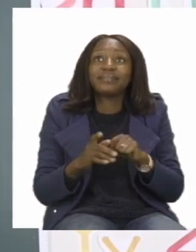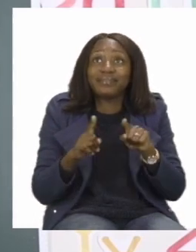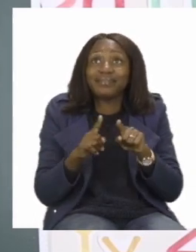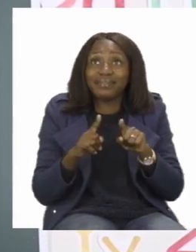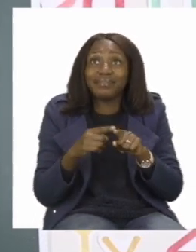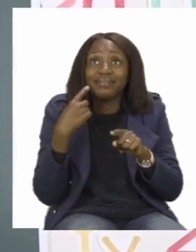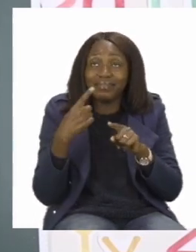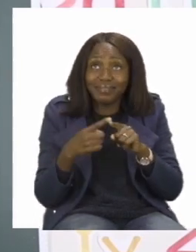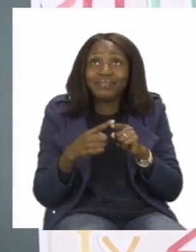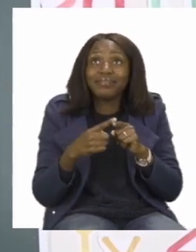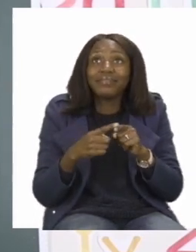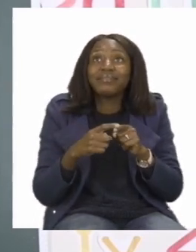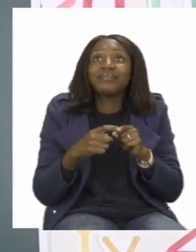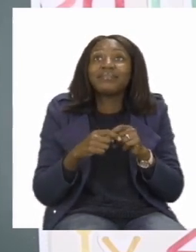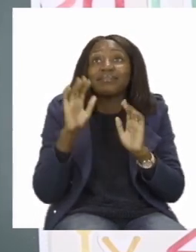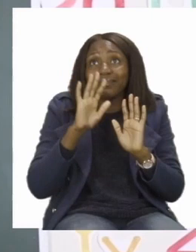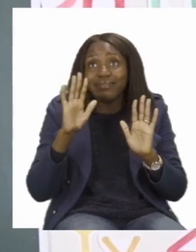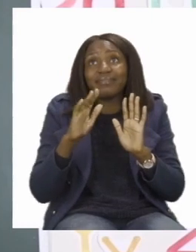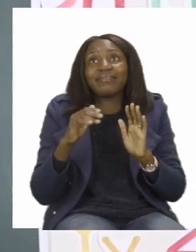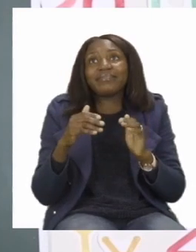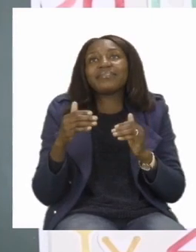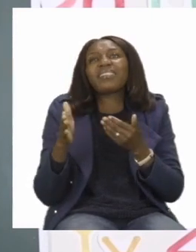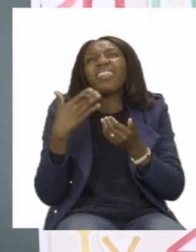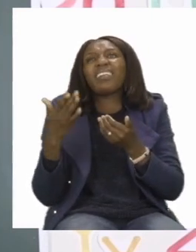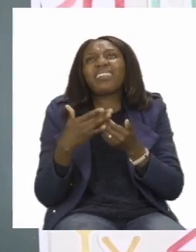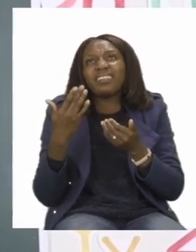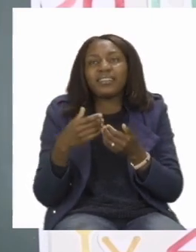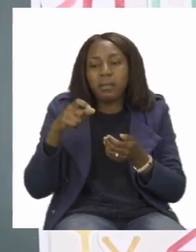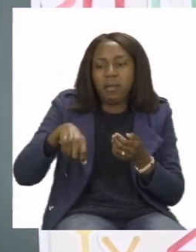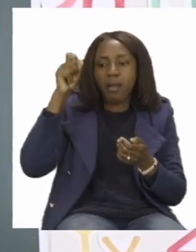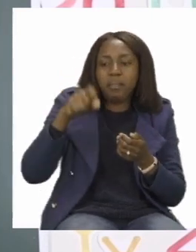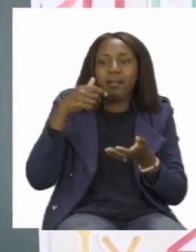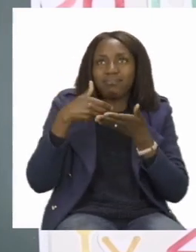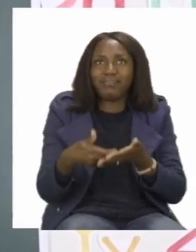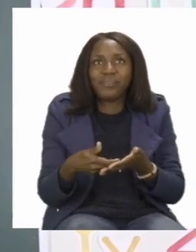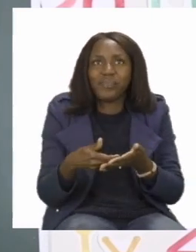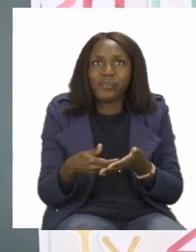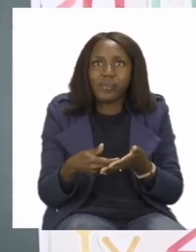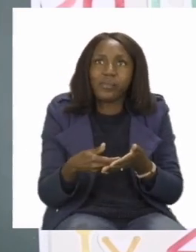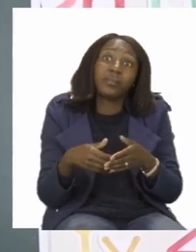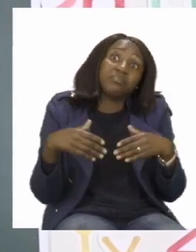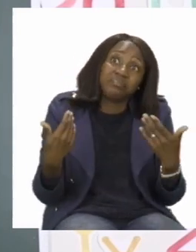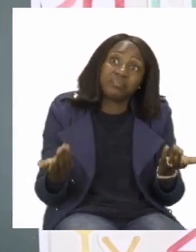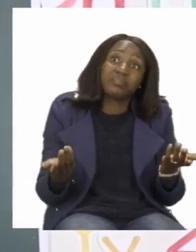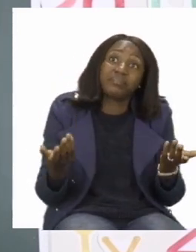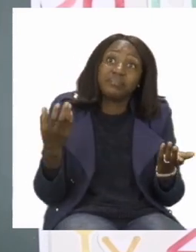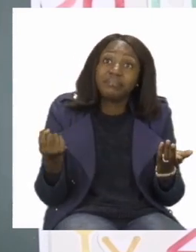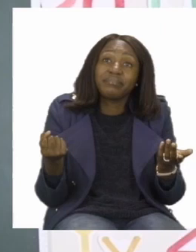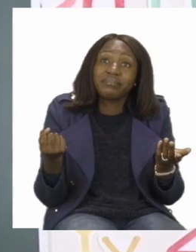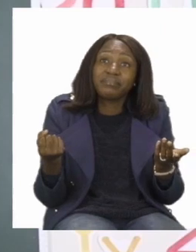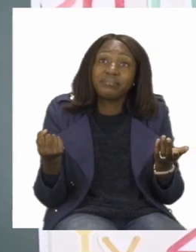is lighter than the yo-yo. But what if I have not